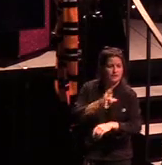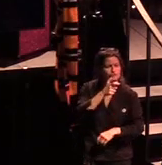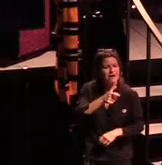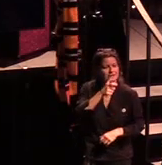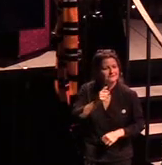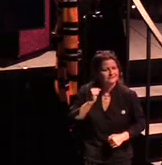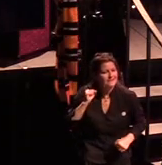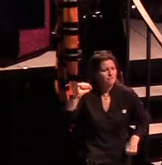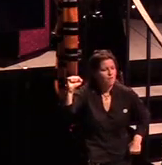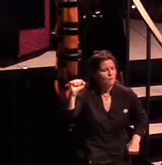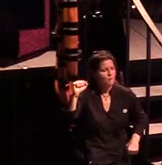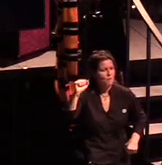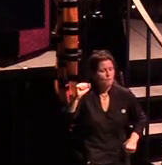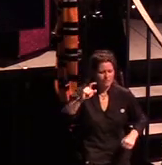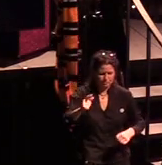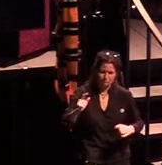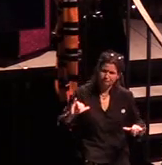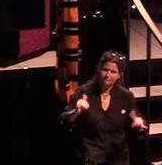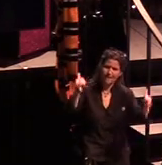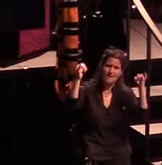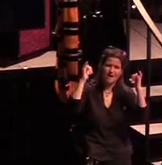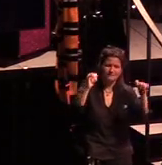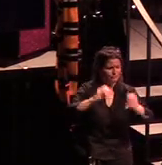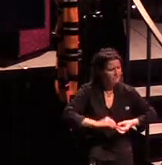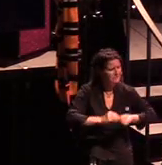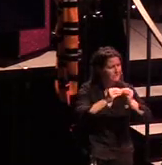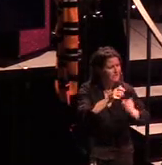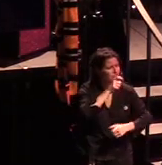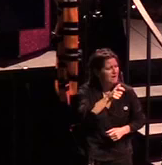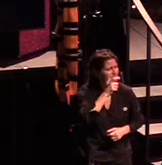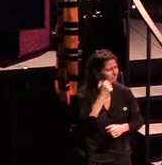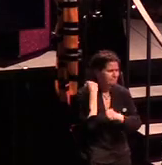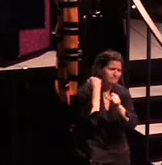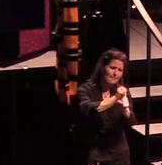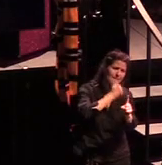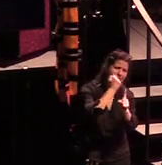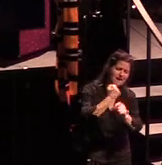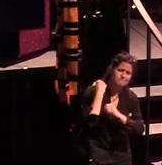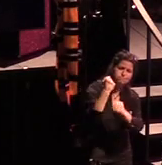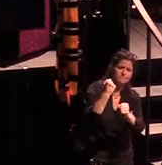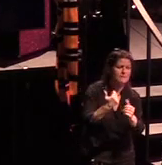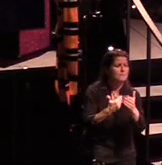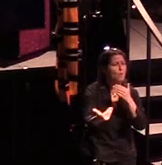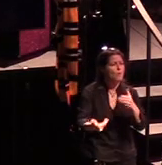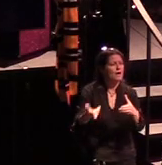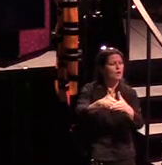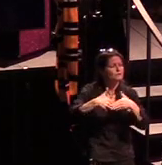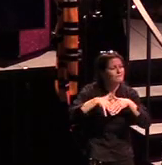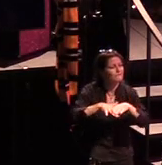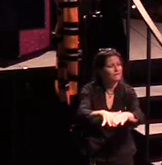creativity and humor of Tourette's and to campaign for a more inclusive society biscuit